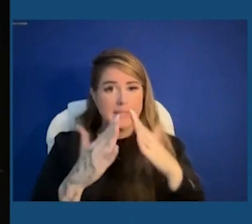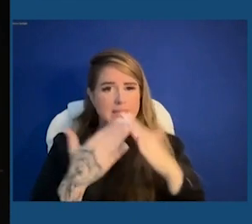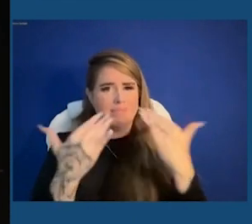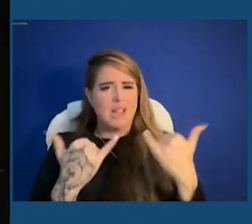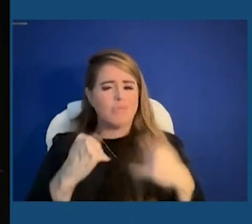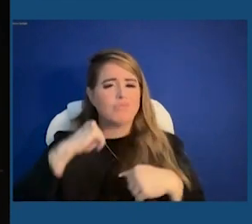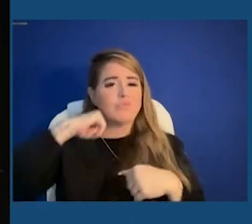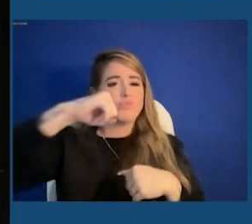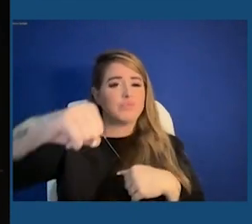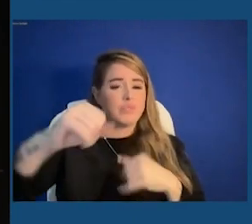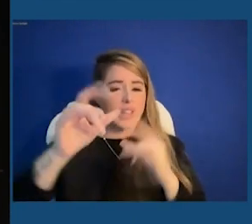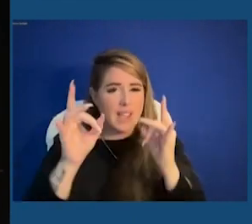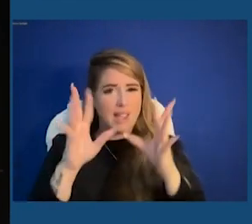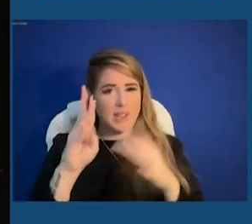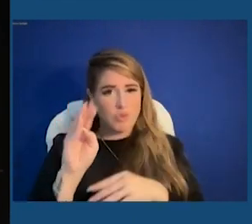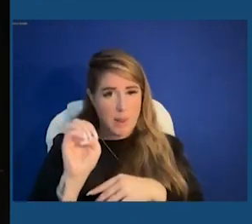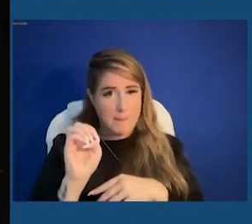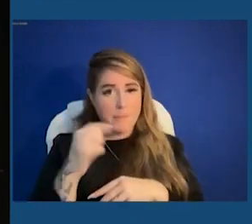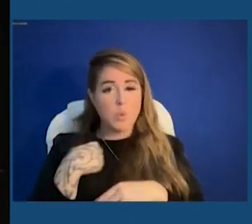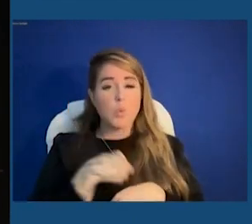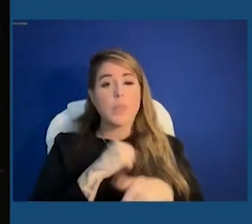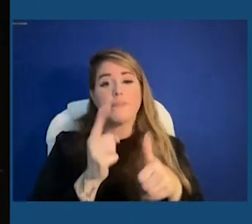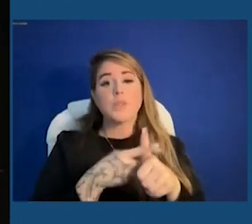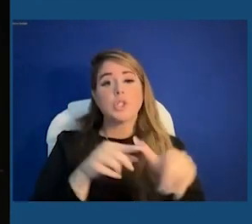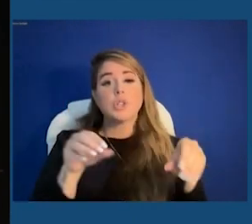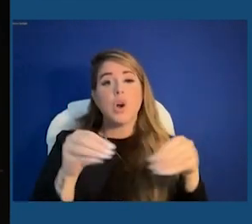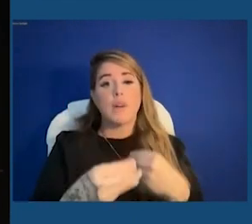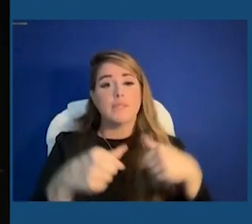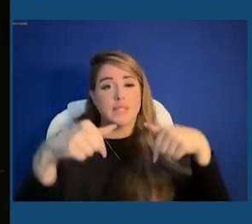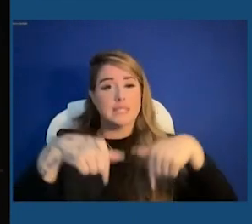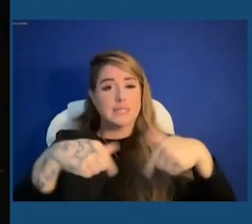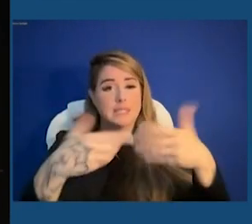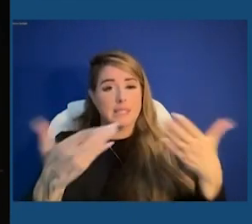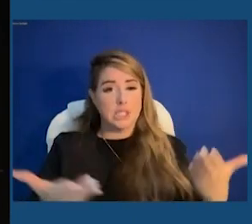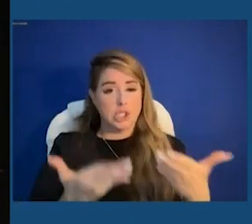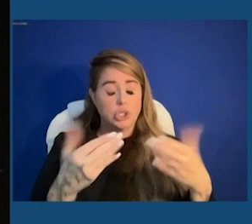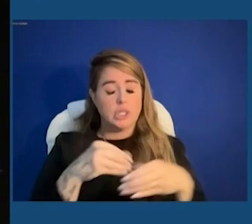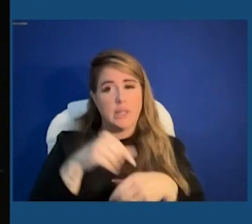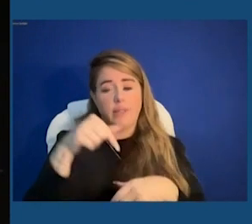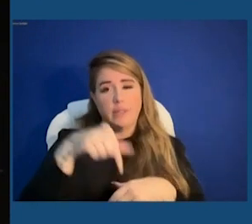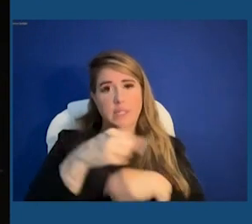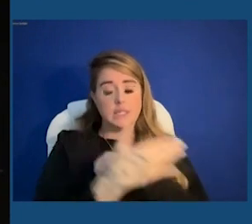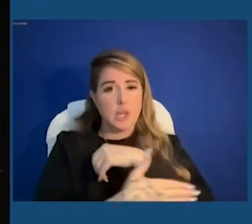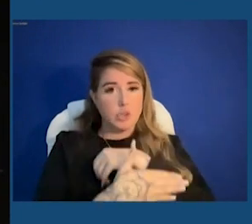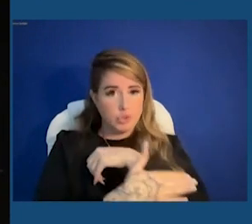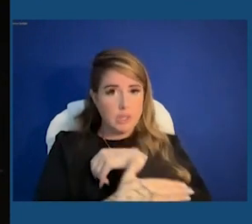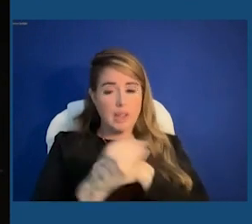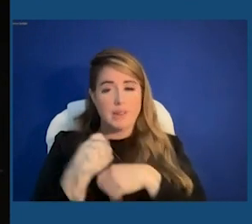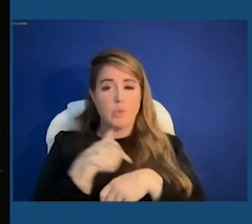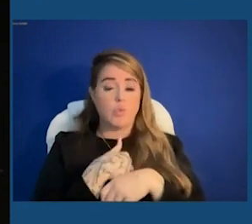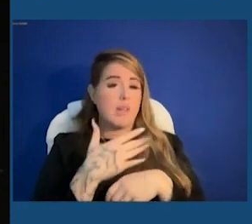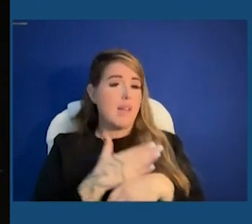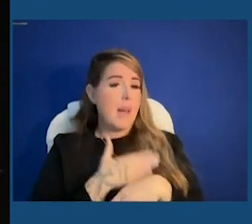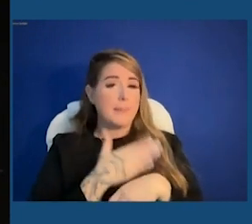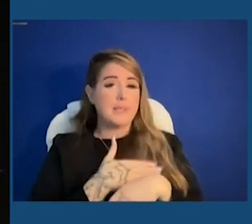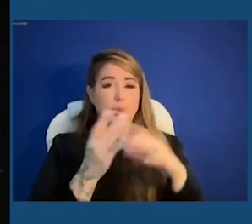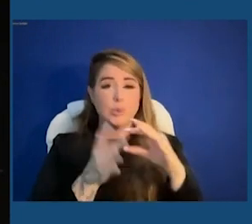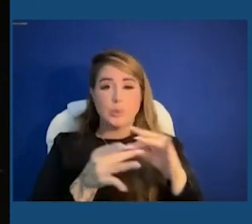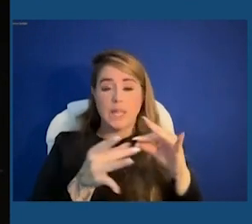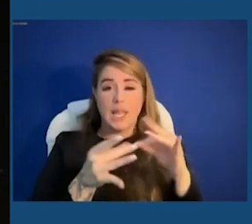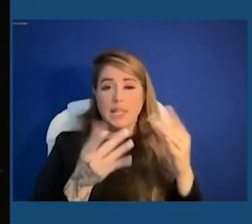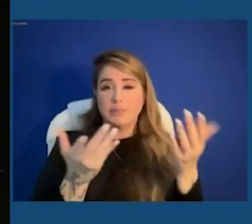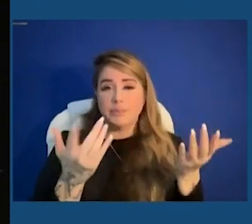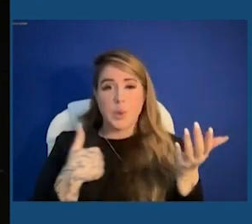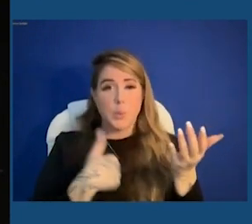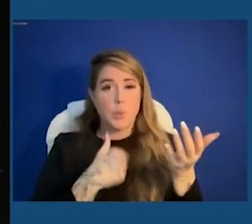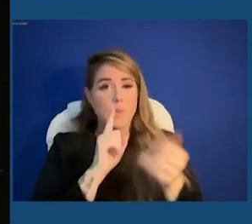crimes. We were the first office of our kind in this country, and we're happy to be able to say that we are really